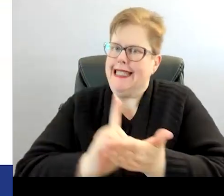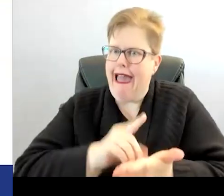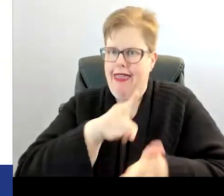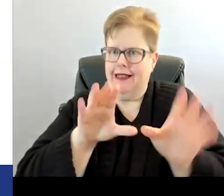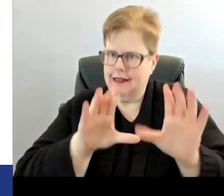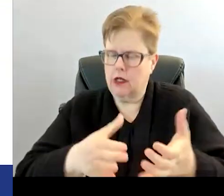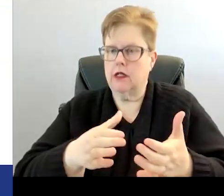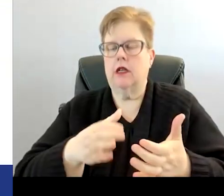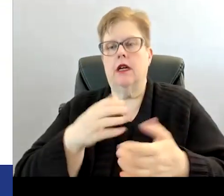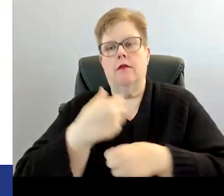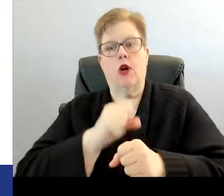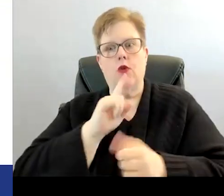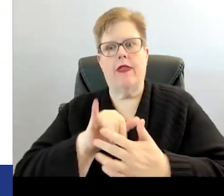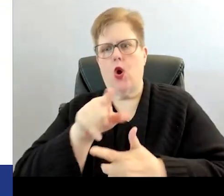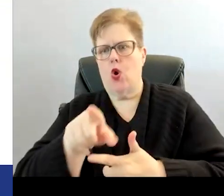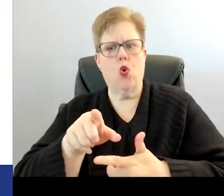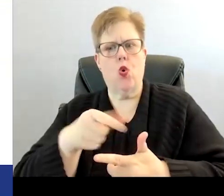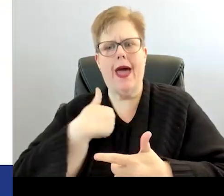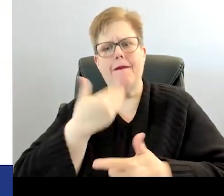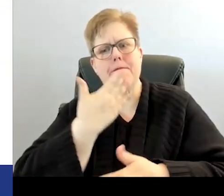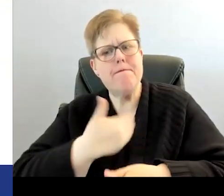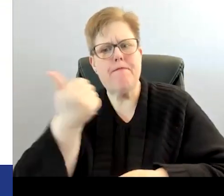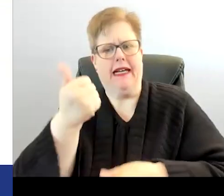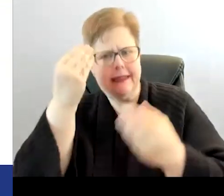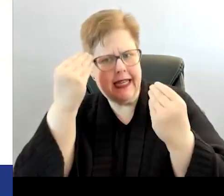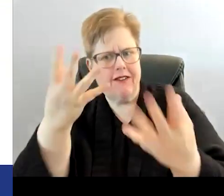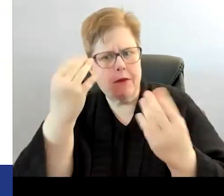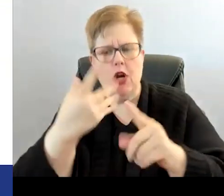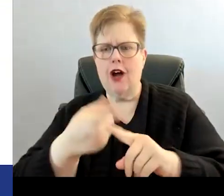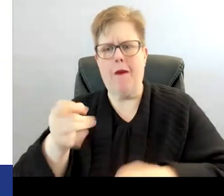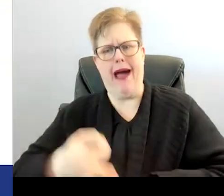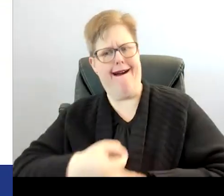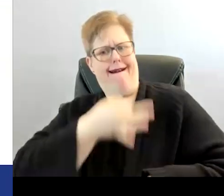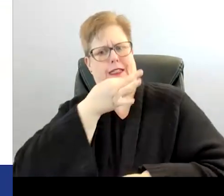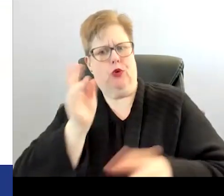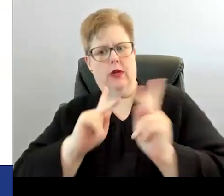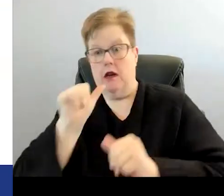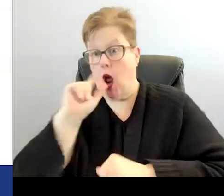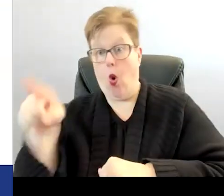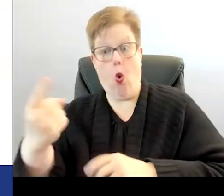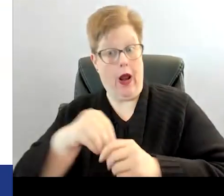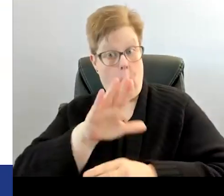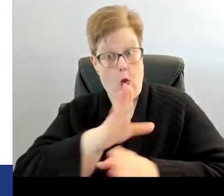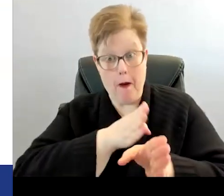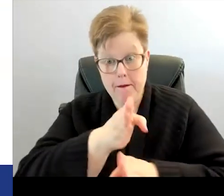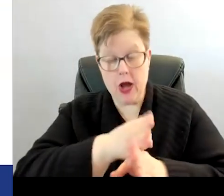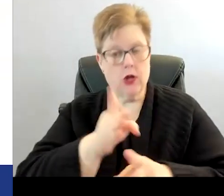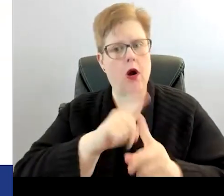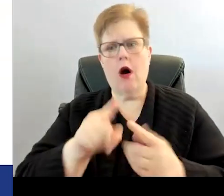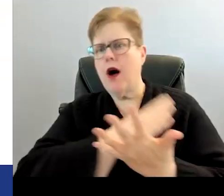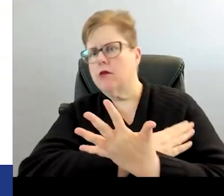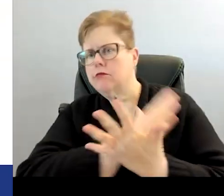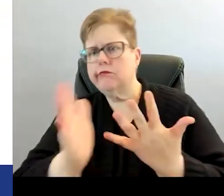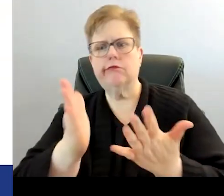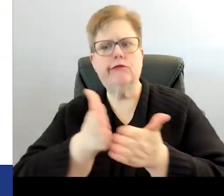you are getting the best possible information from experts, not just in your major, but across your gen